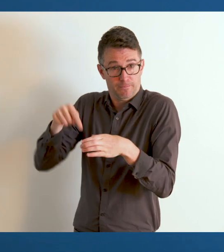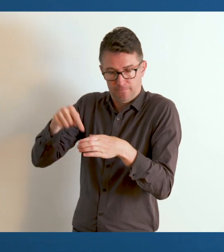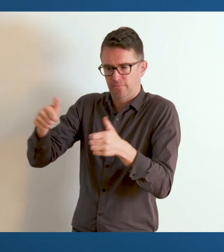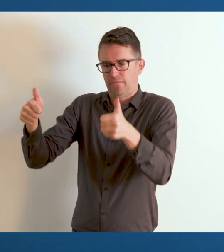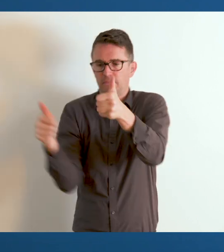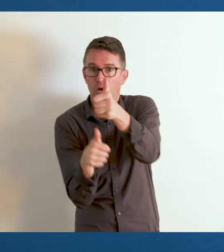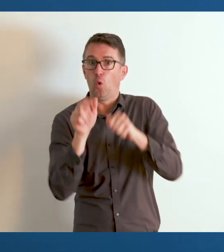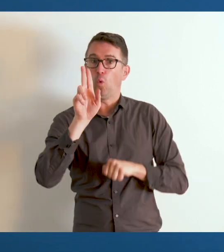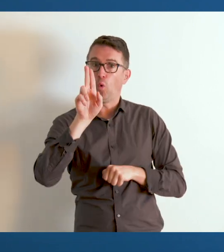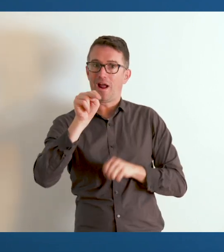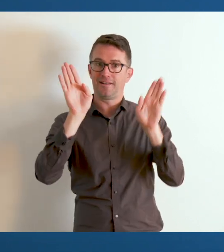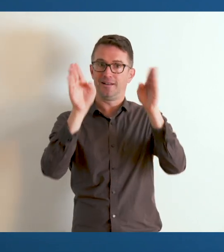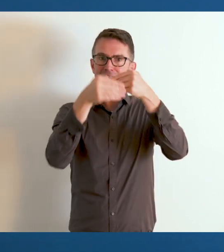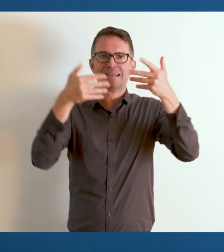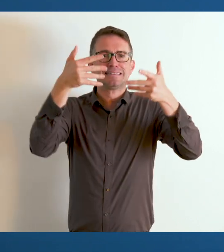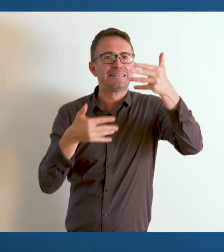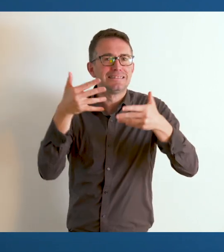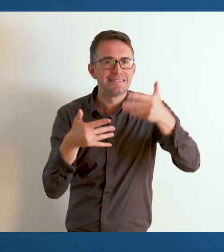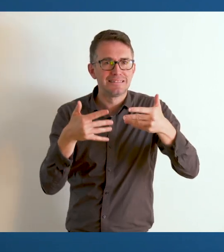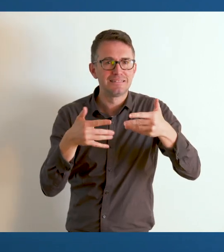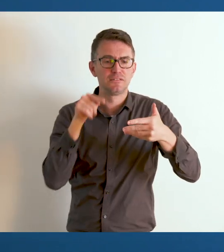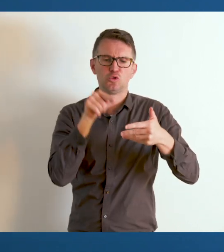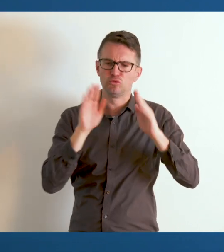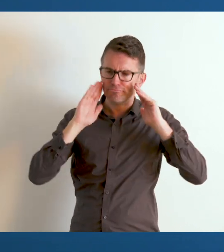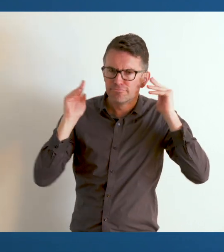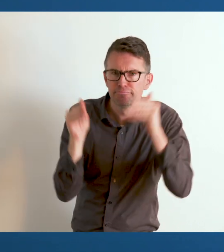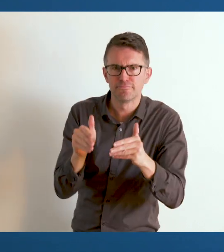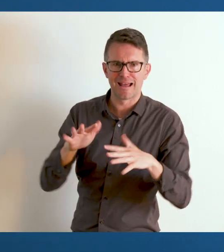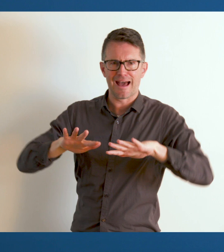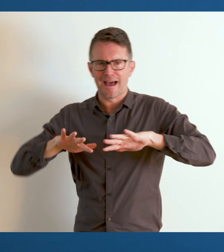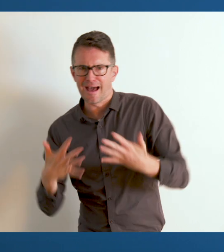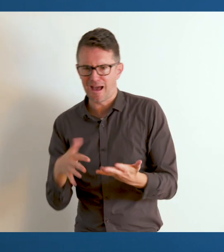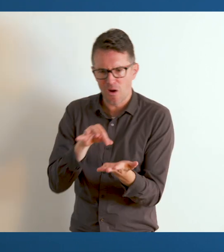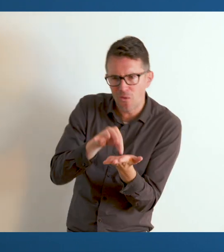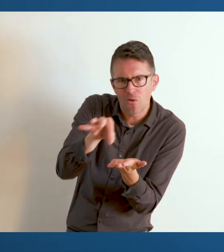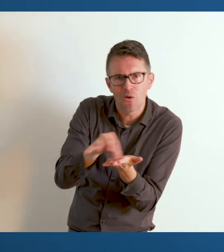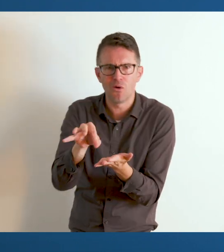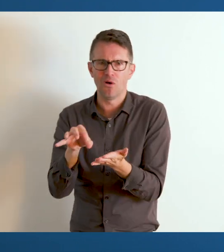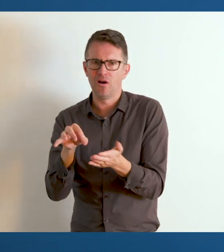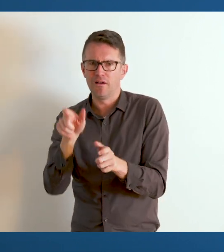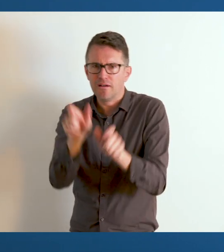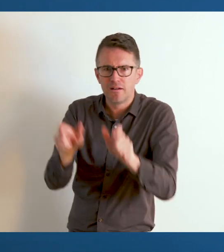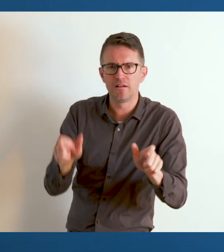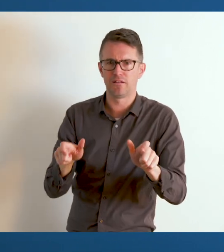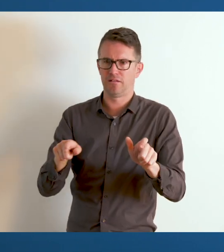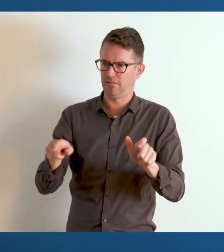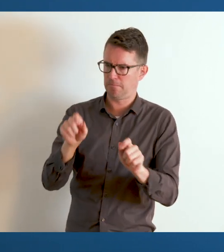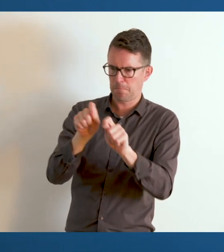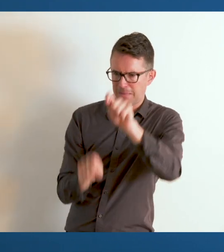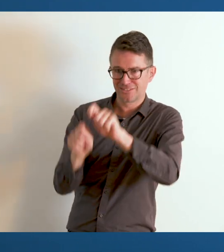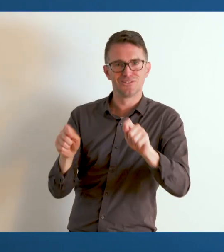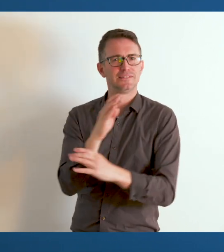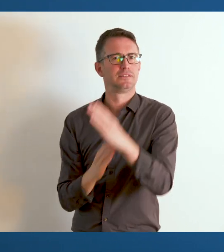UN Statistical Commission to address the need for population-based measures of disability, to